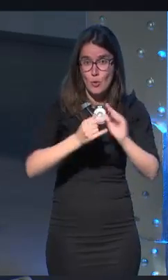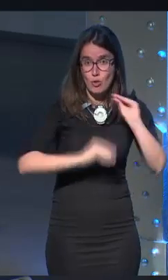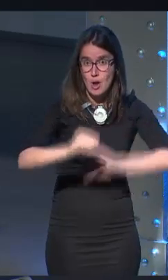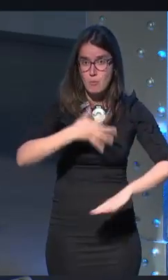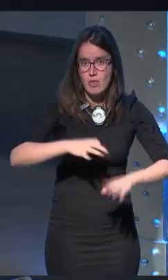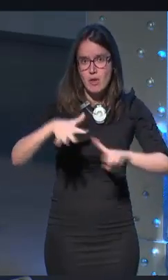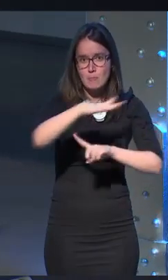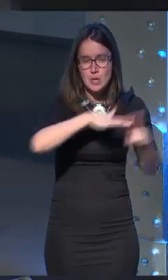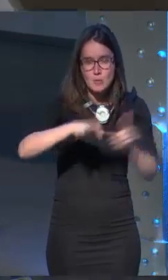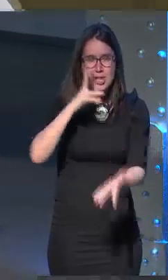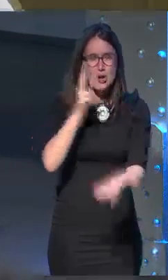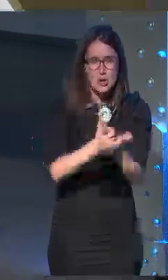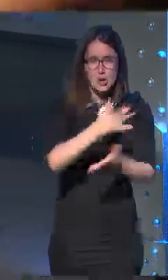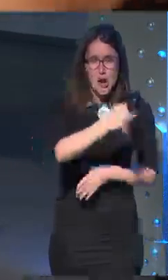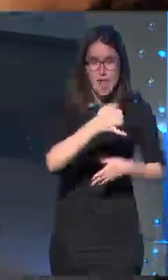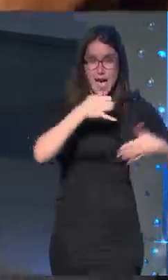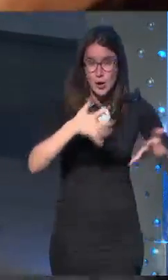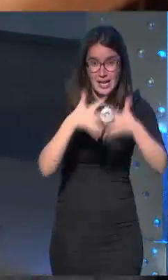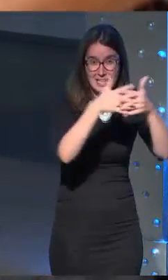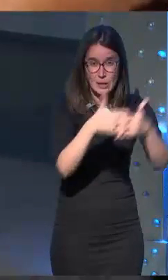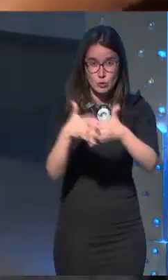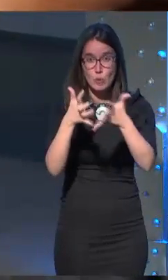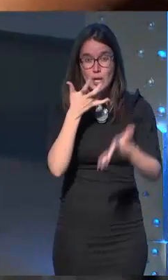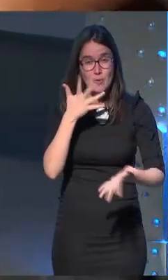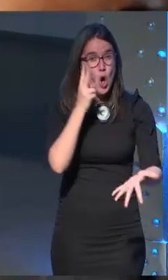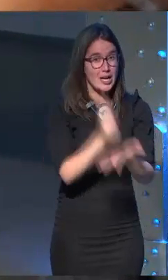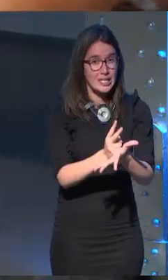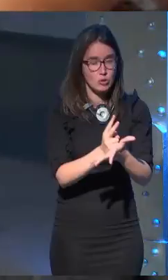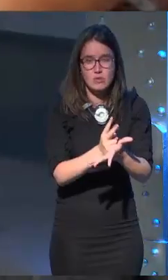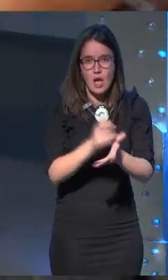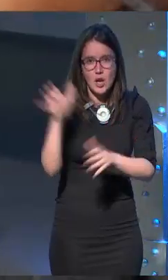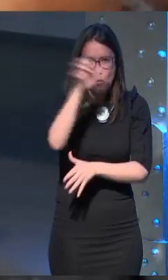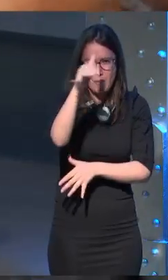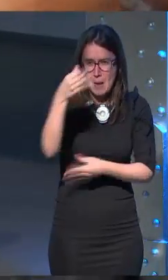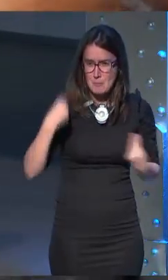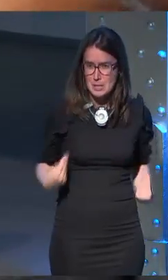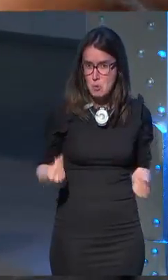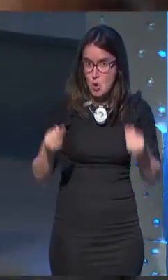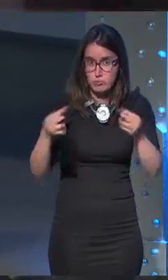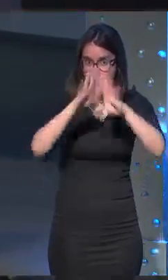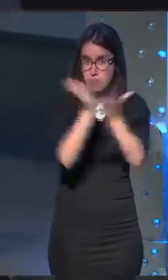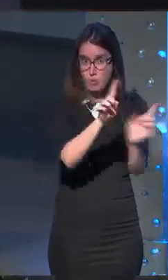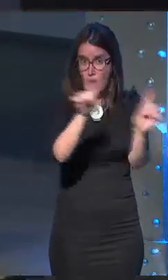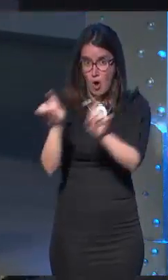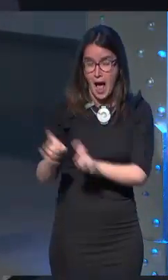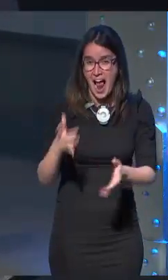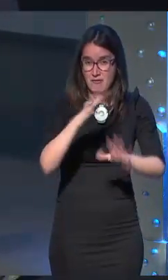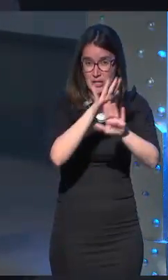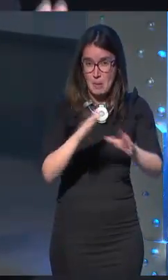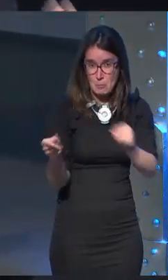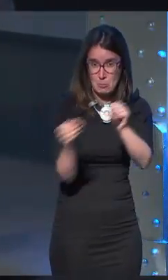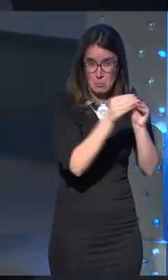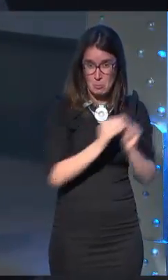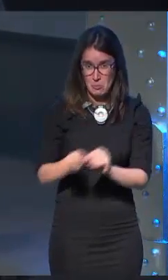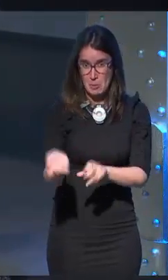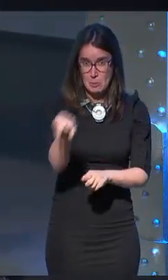challenges that we have in the United States, challenges that you guys have in Europe and other places around the world. After spending a year in space,